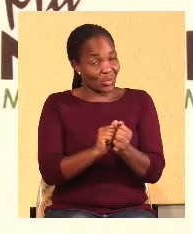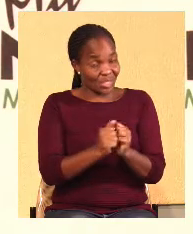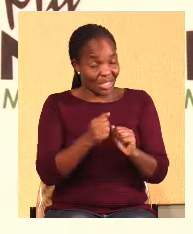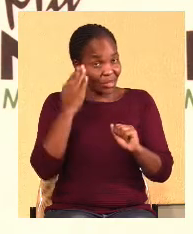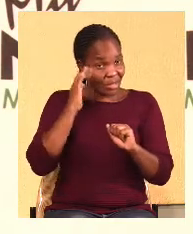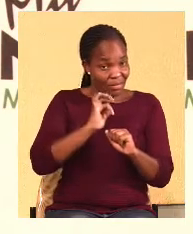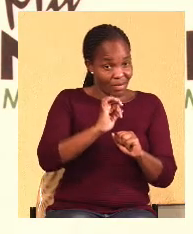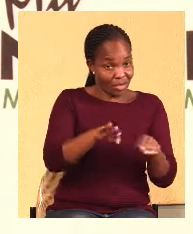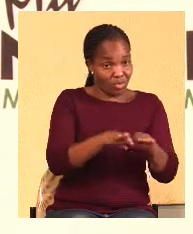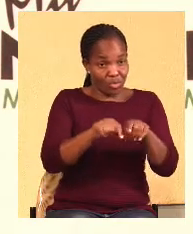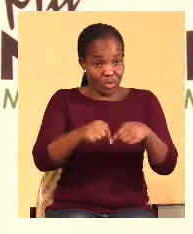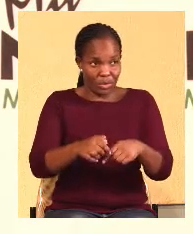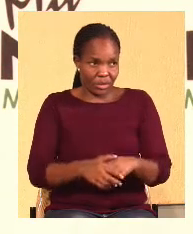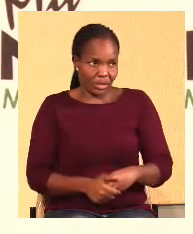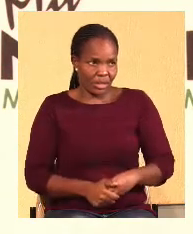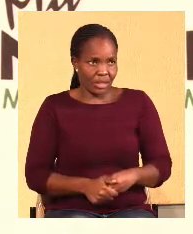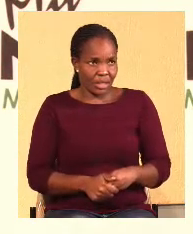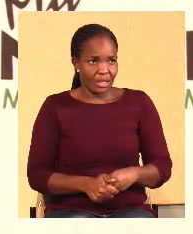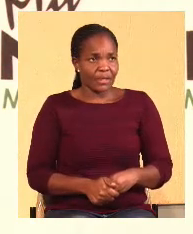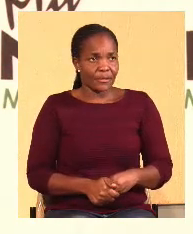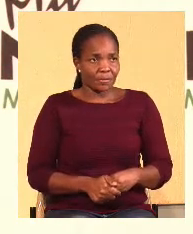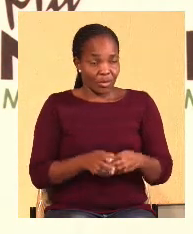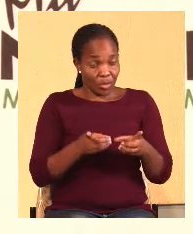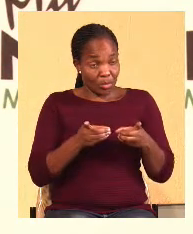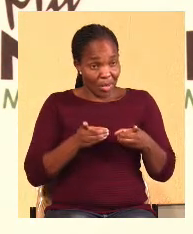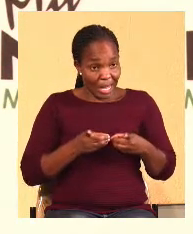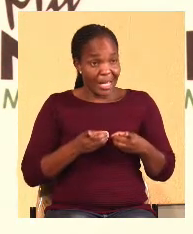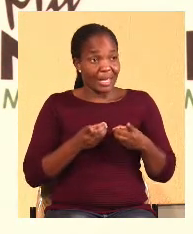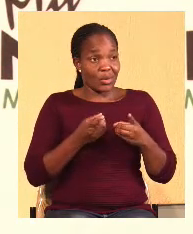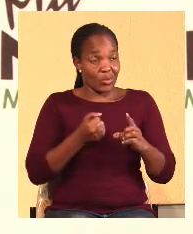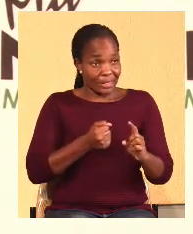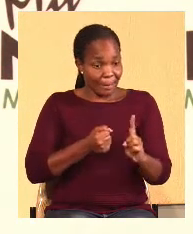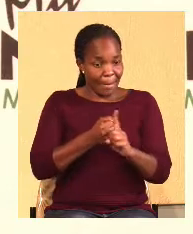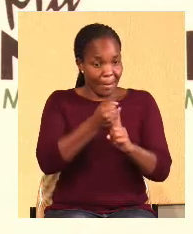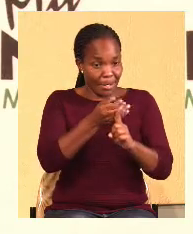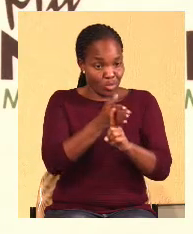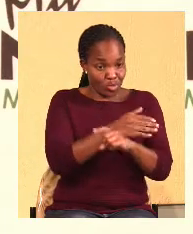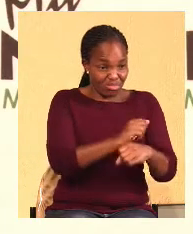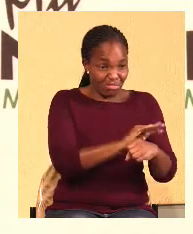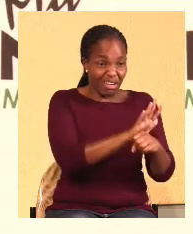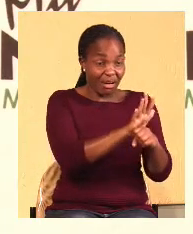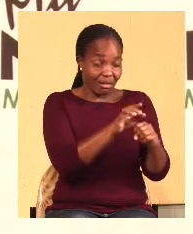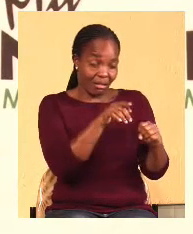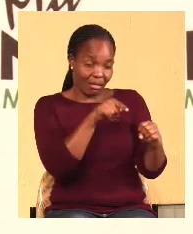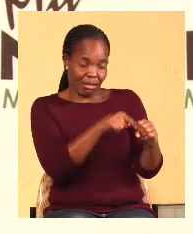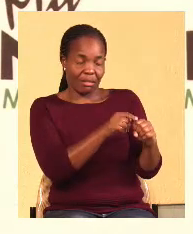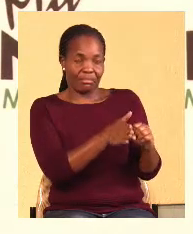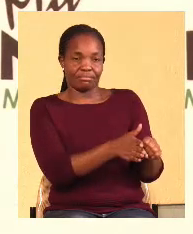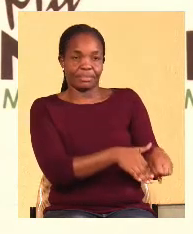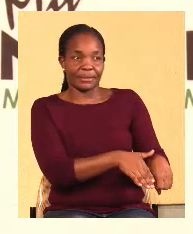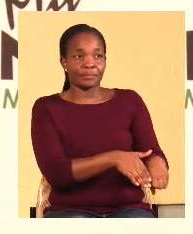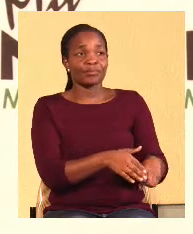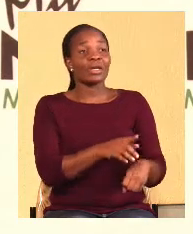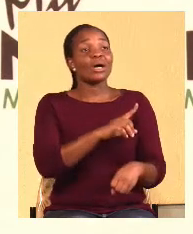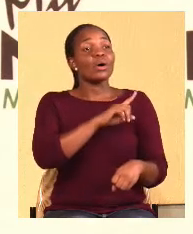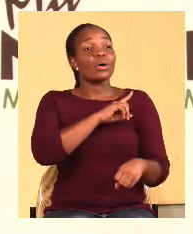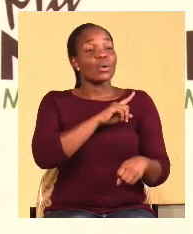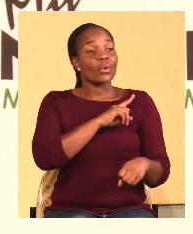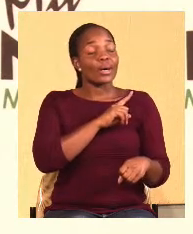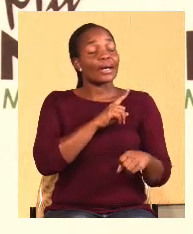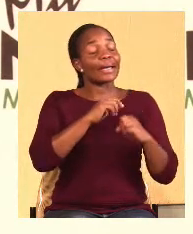to declare a state of emergency to address the situation of COVID-19. For that,